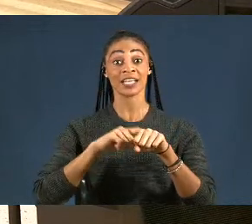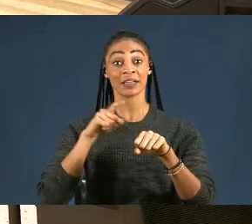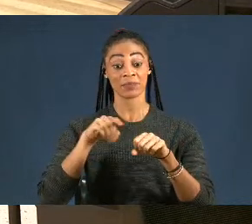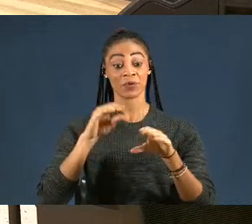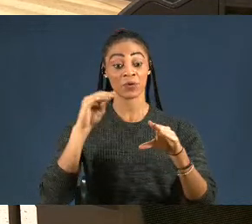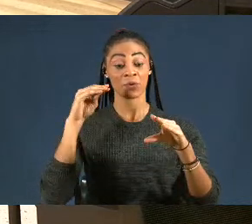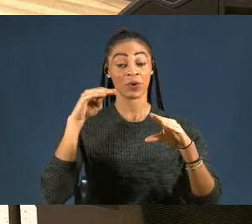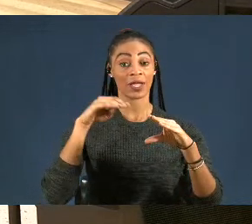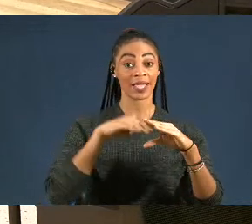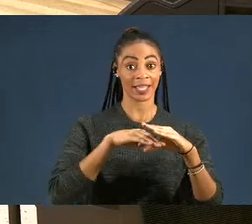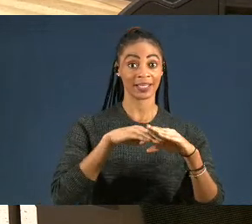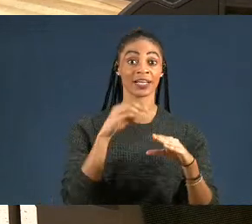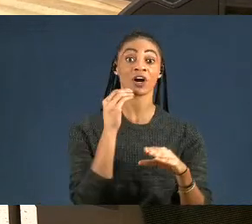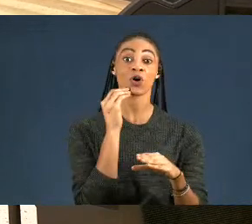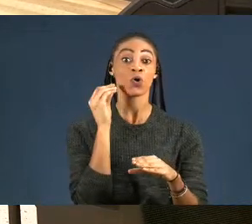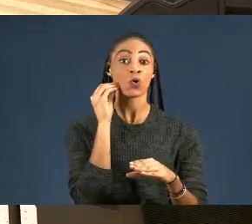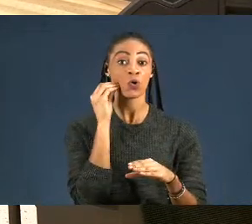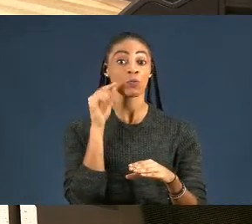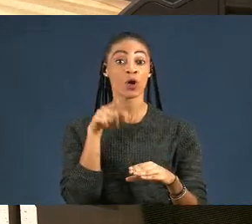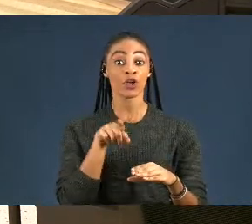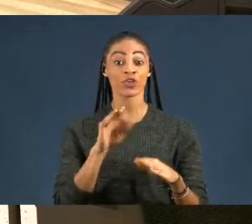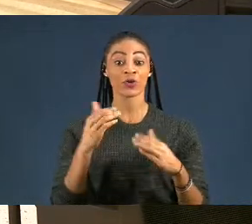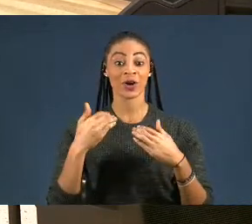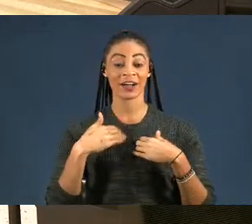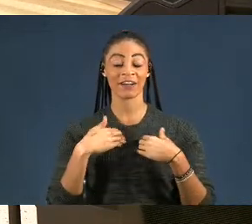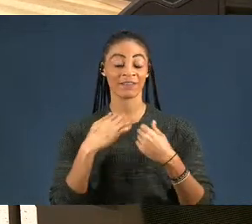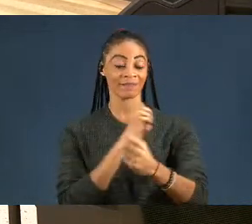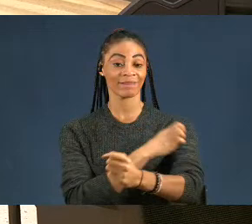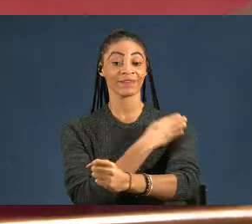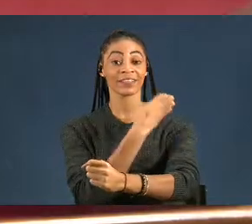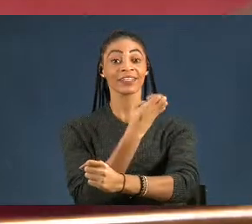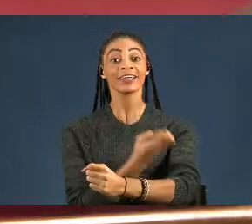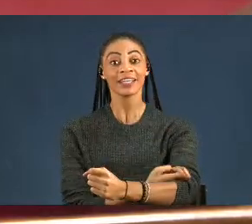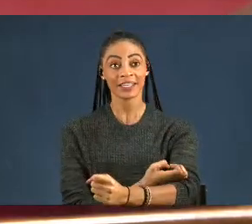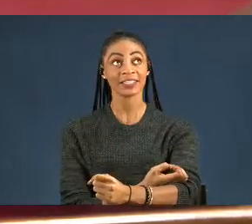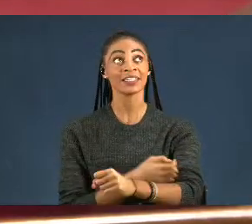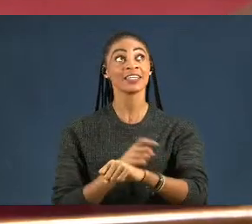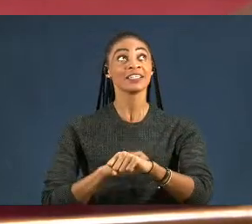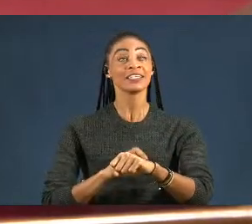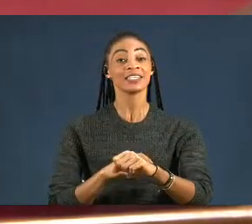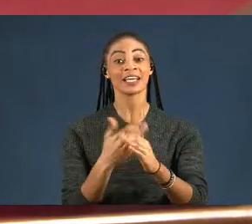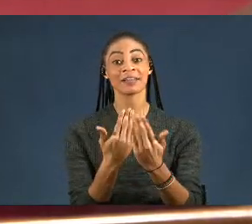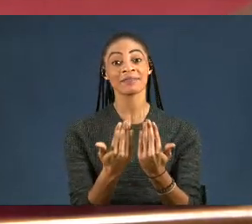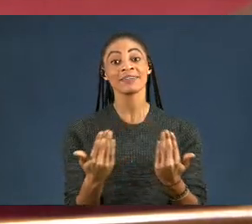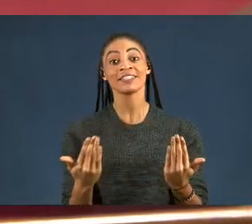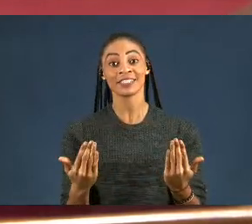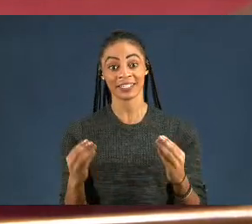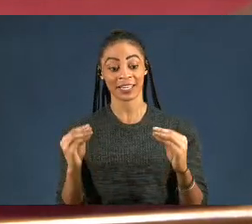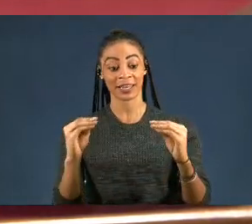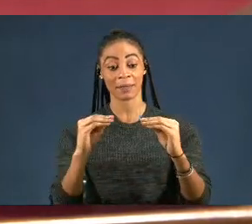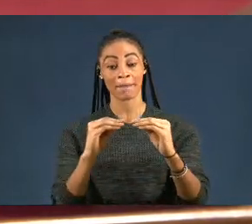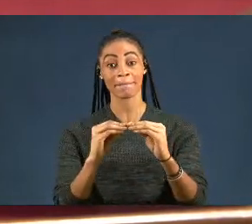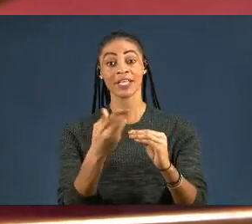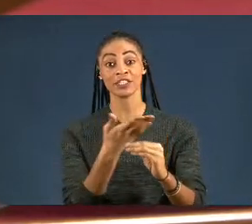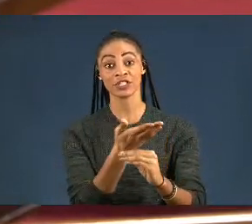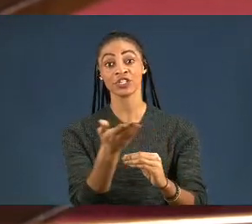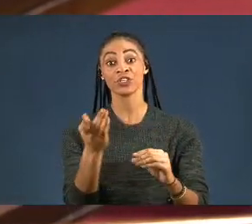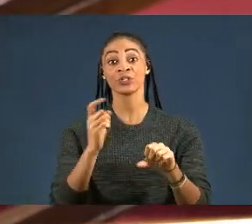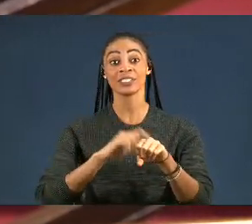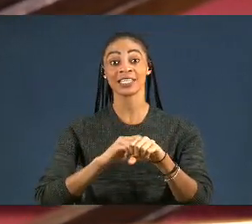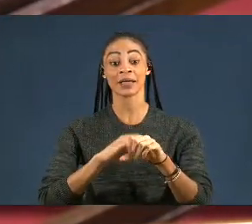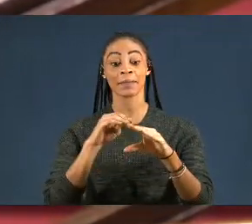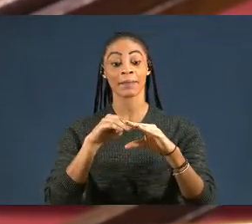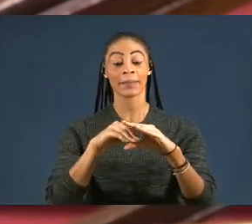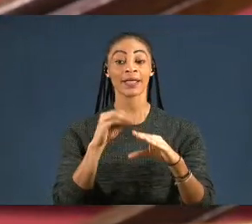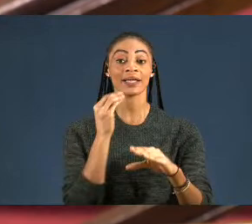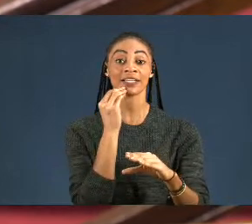energy. When the children are meeting you at the door, pick them, lift them. Eh? How many